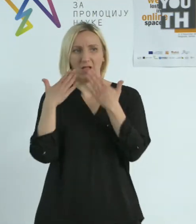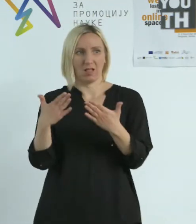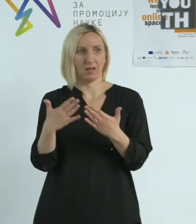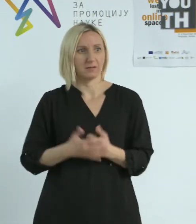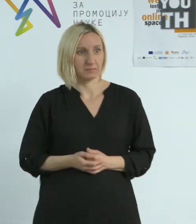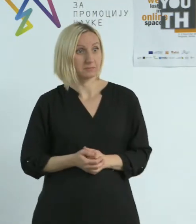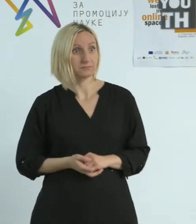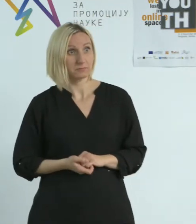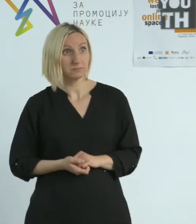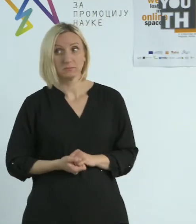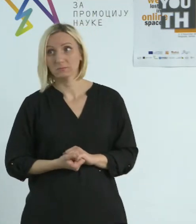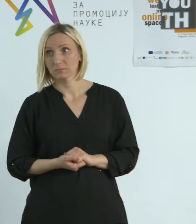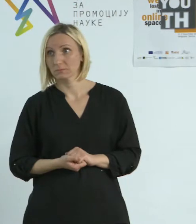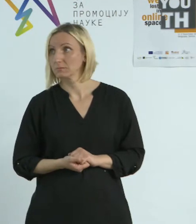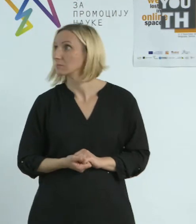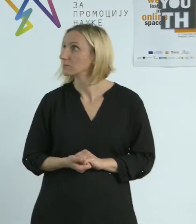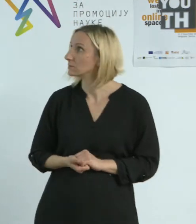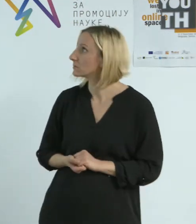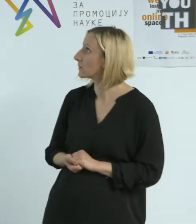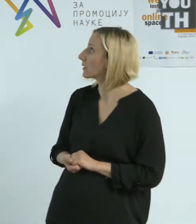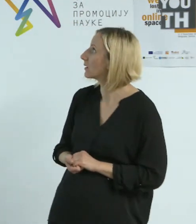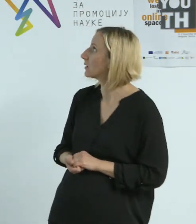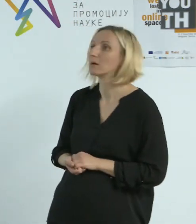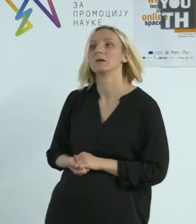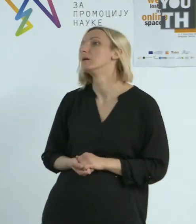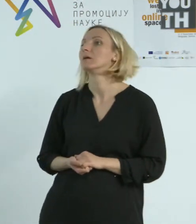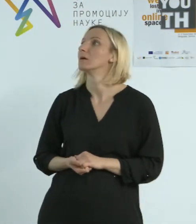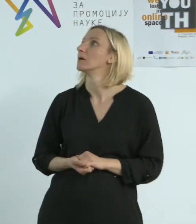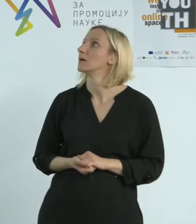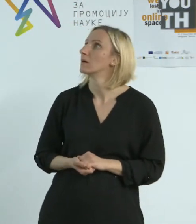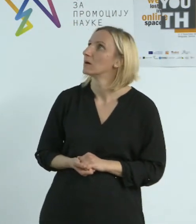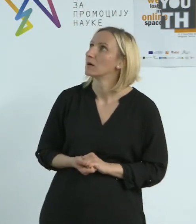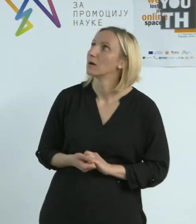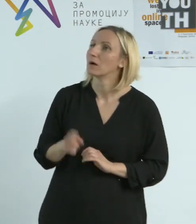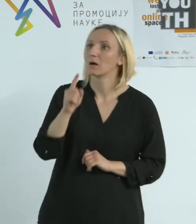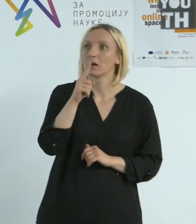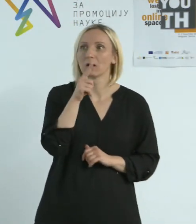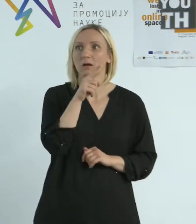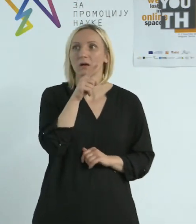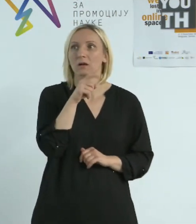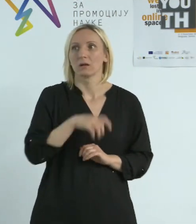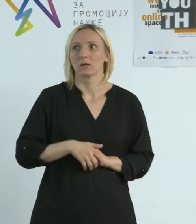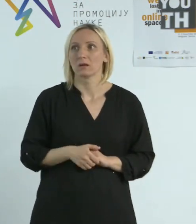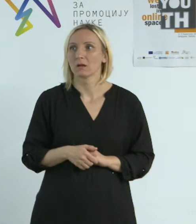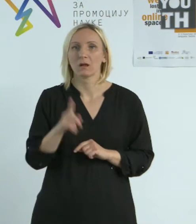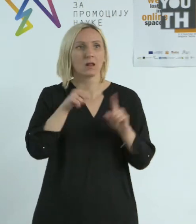Thanks for the presentation. You have some of the questions you did the same. Okay. You